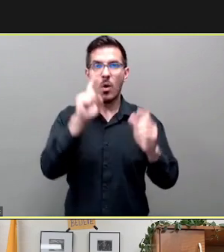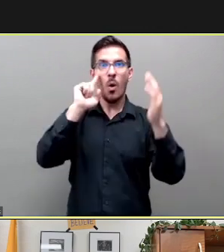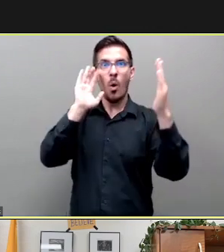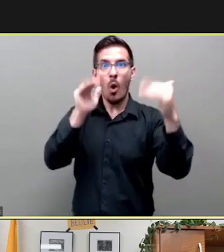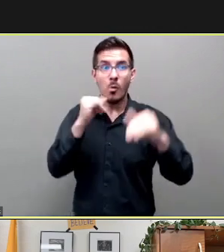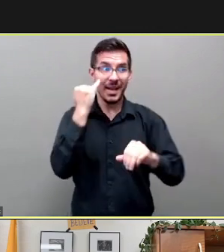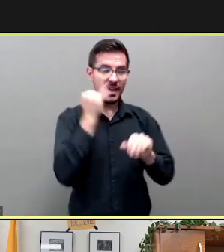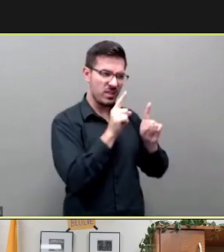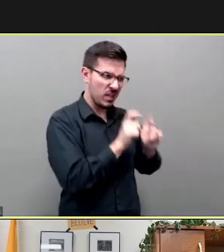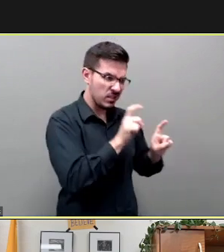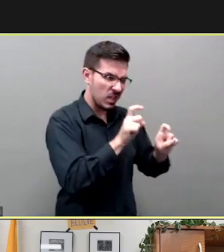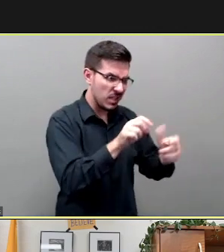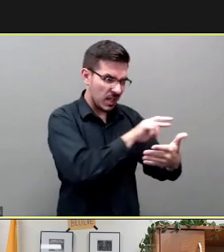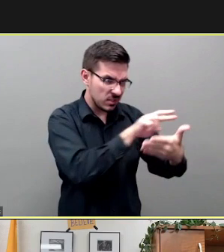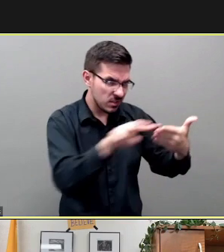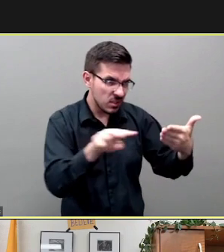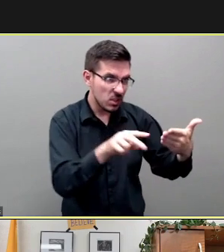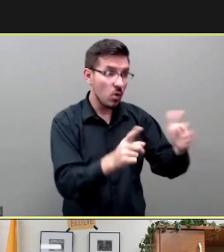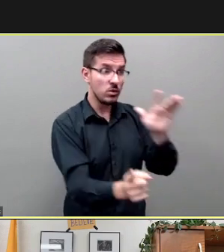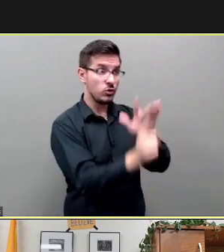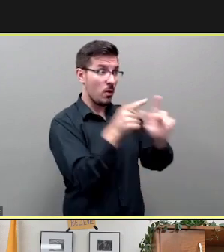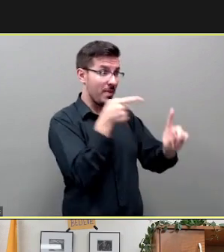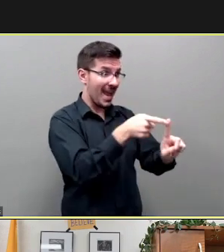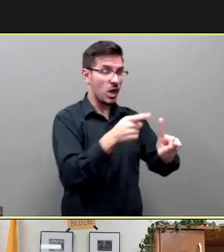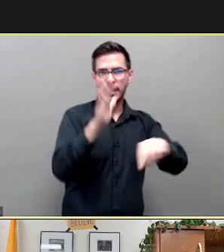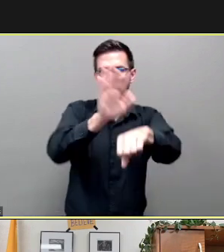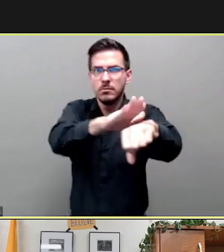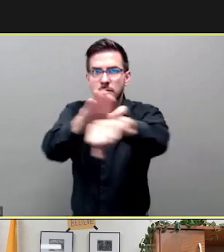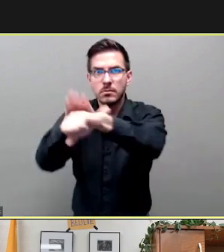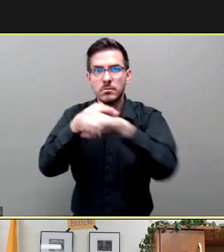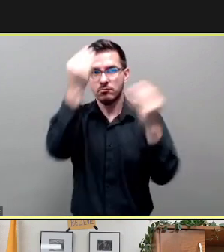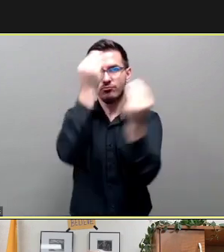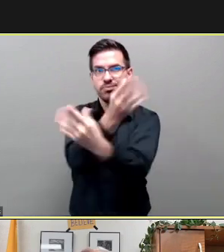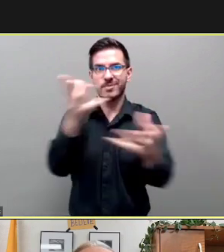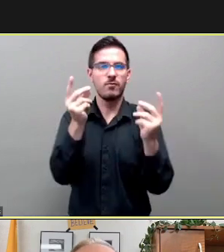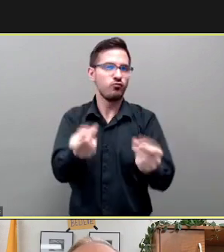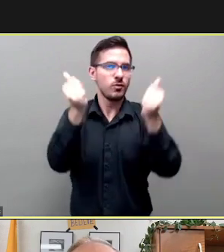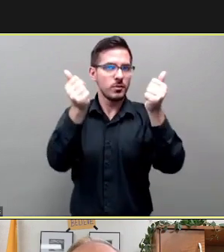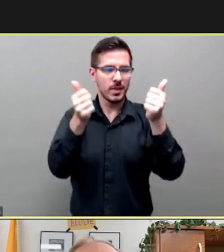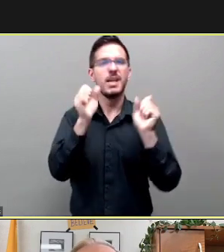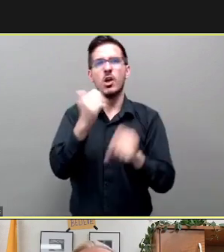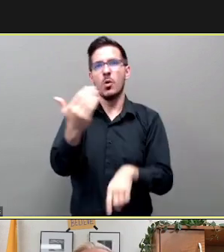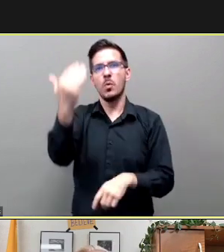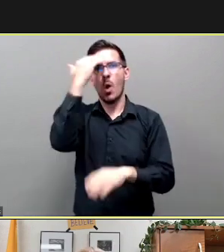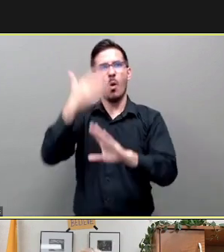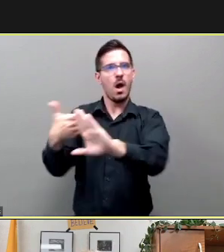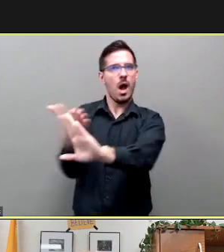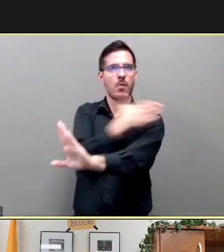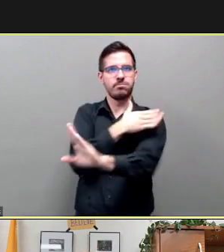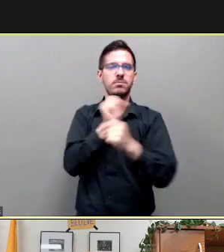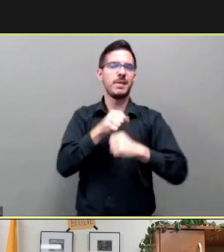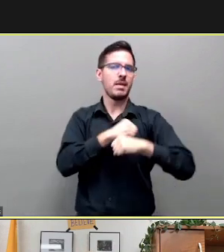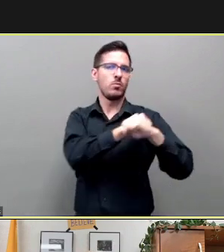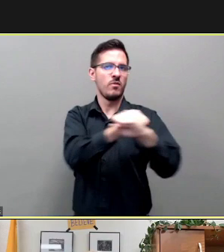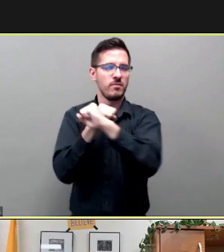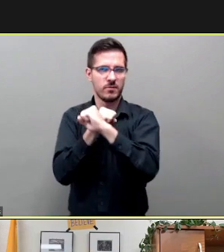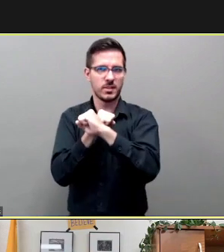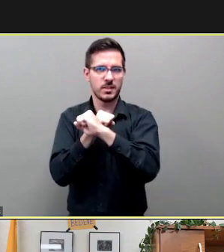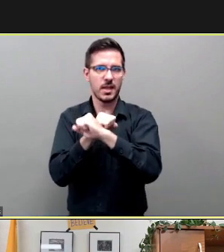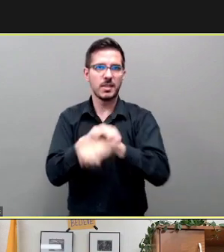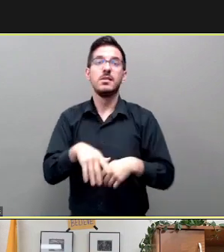warning of impending outbreaks. And so we post that data online every week. It's updated on